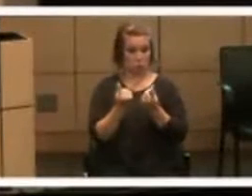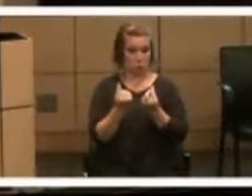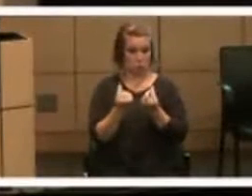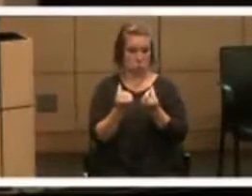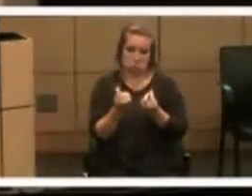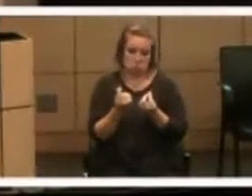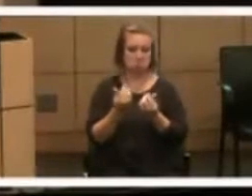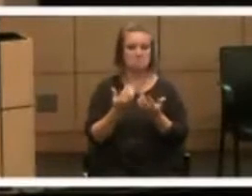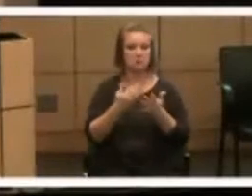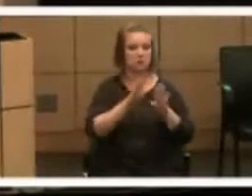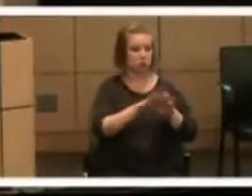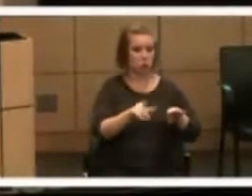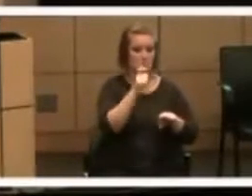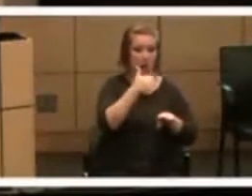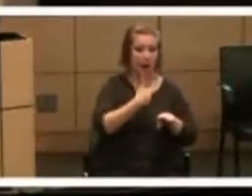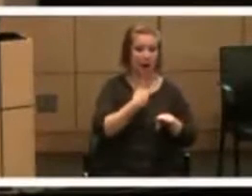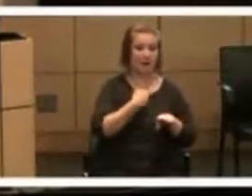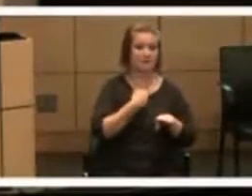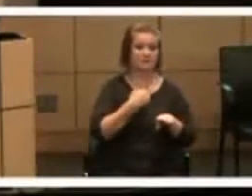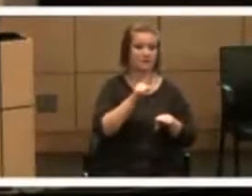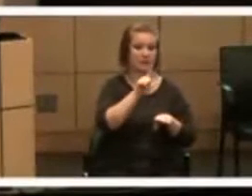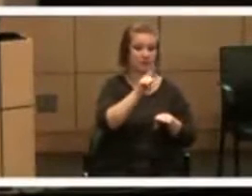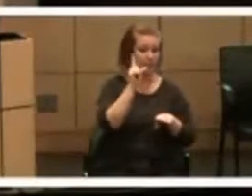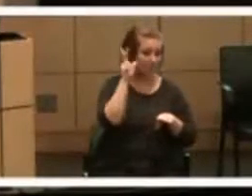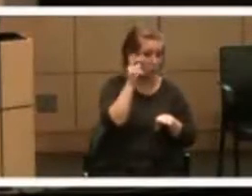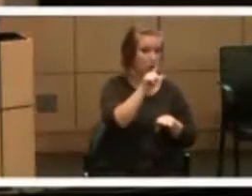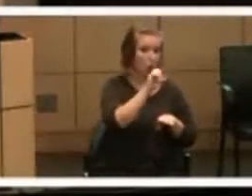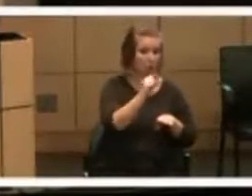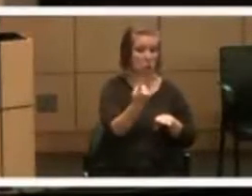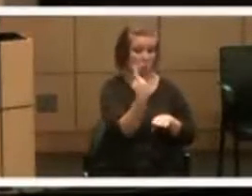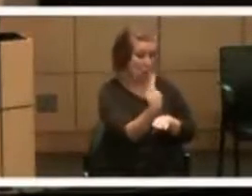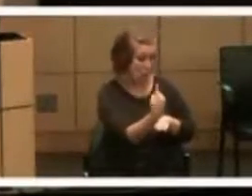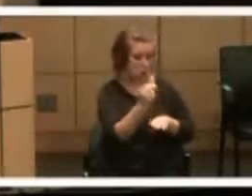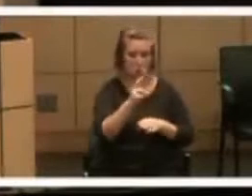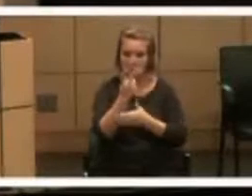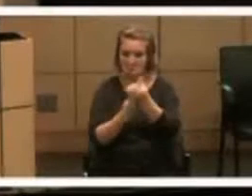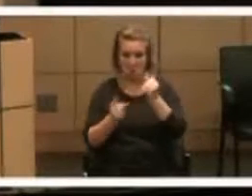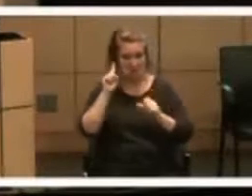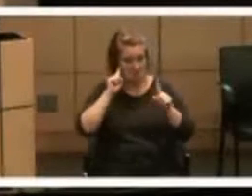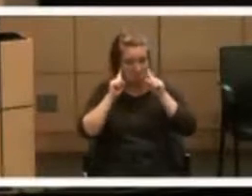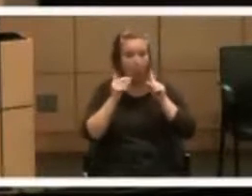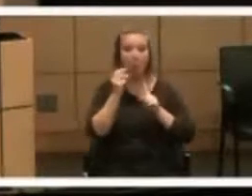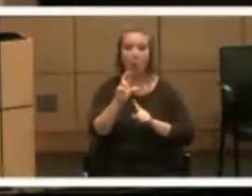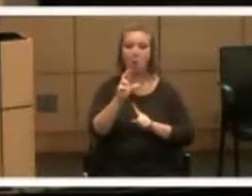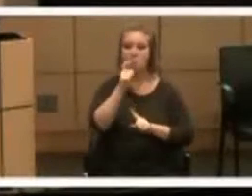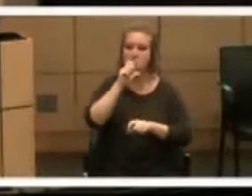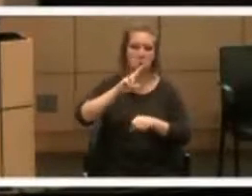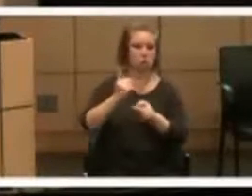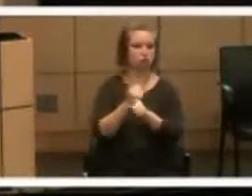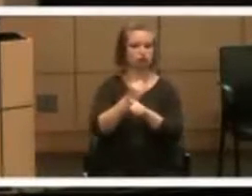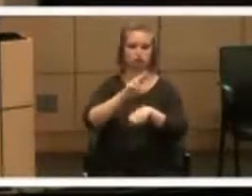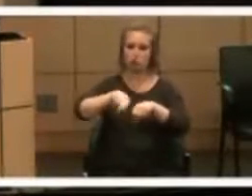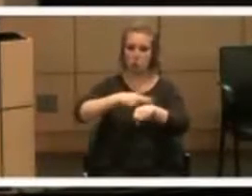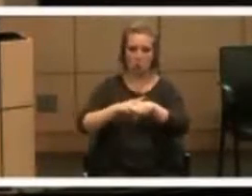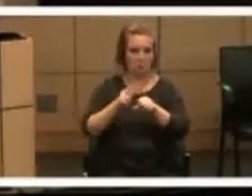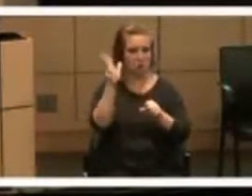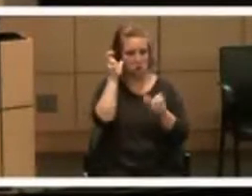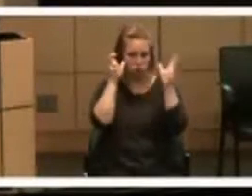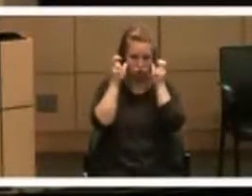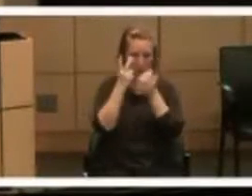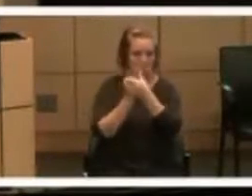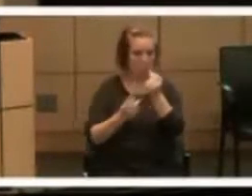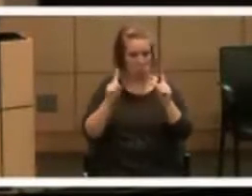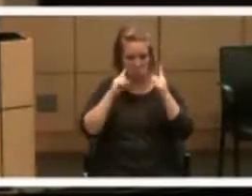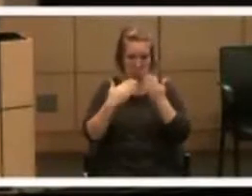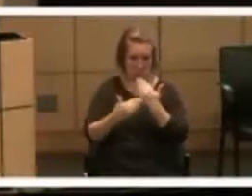who might have hearing loss in 2 ears, children who have hearing loss in one ear, or for children with normal hearing in both ears, is that,